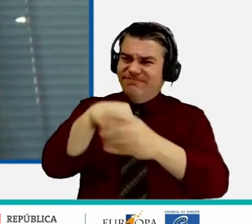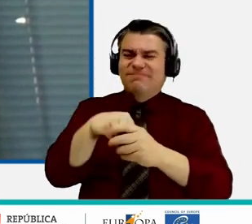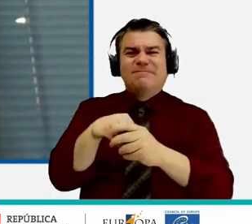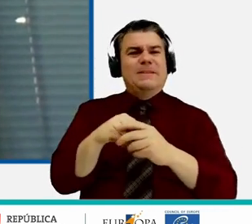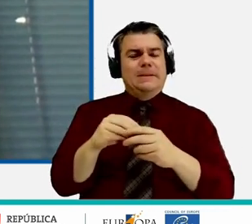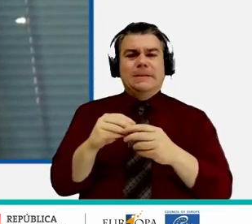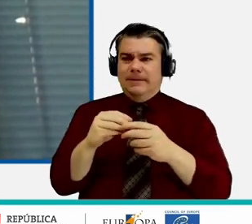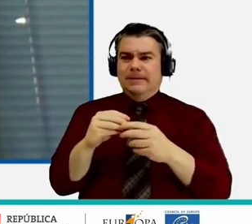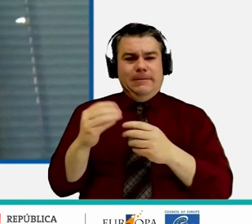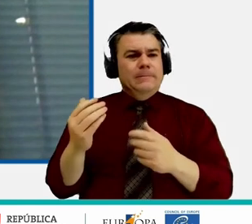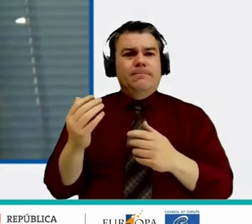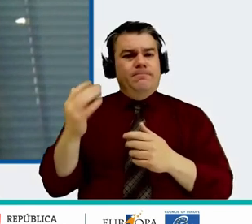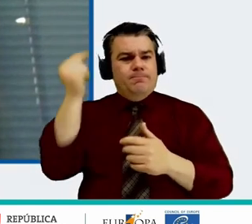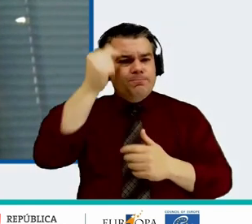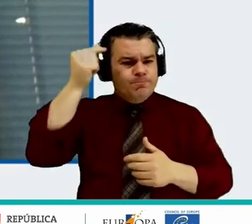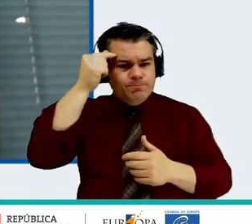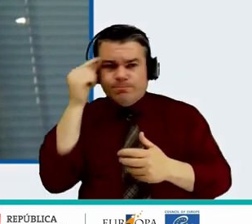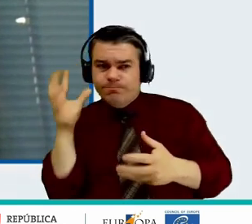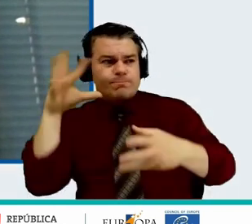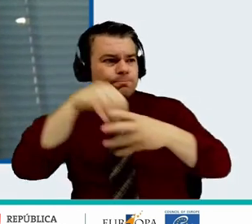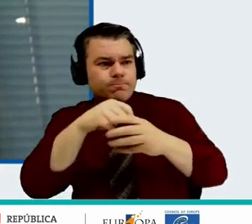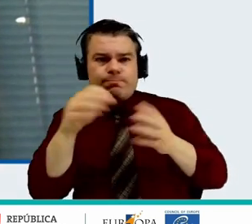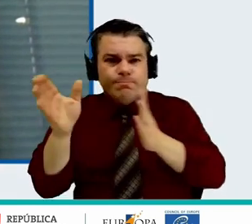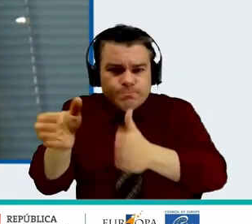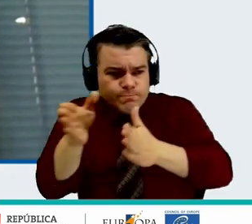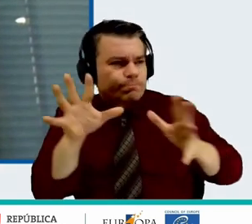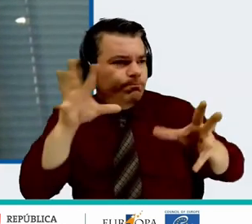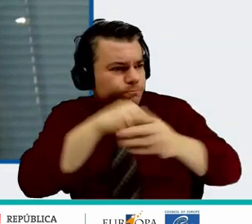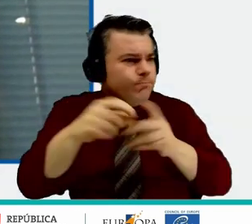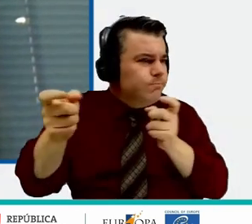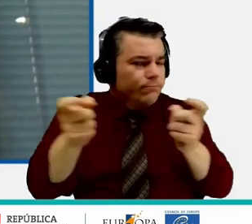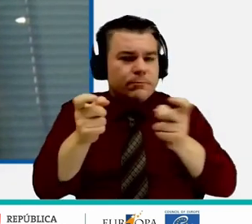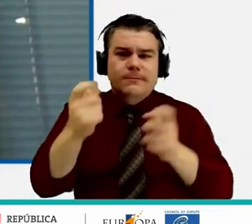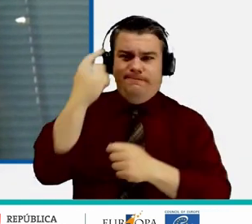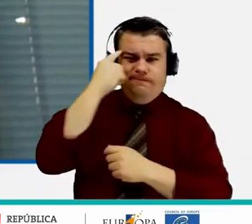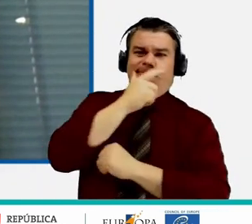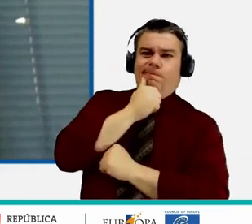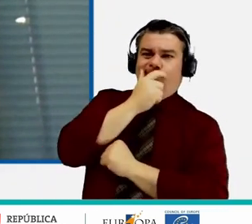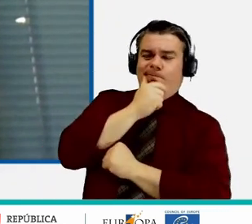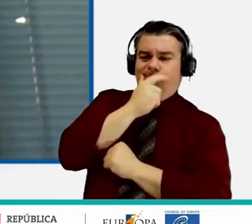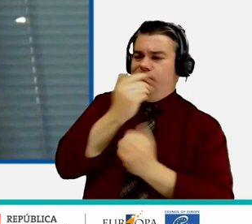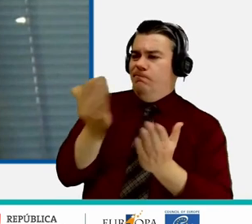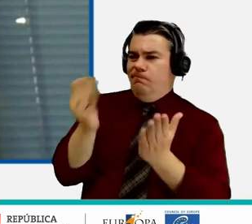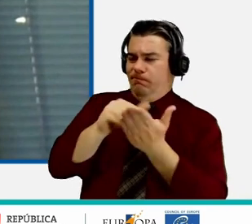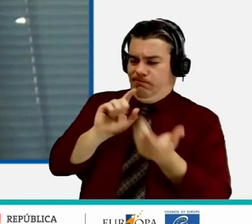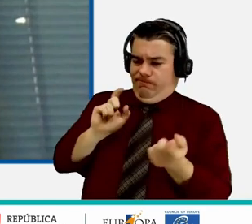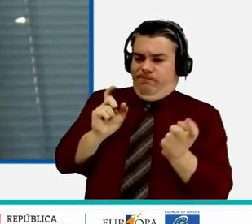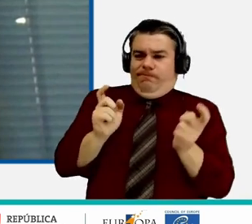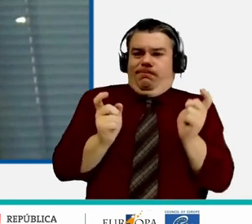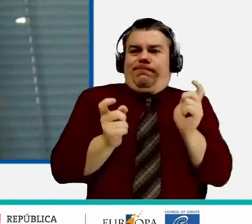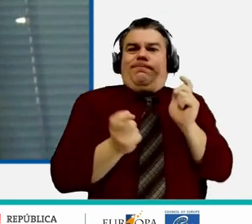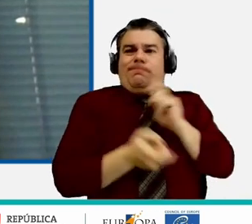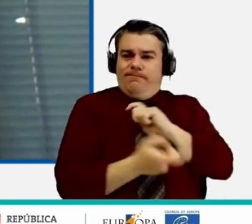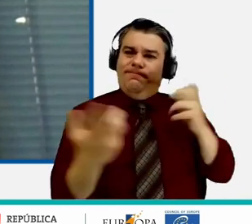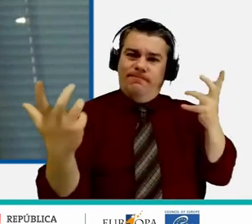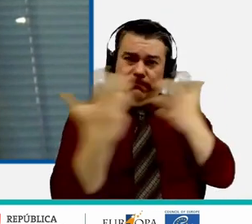administration. And as you mentioned, we've needed to innovate and reinvent ourselves. So over the last